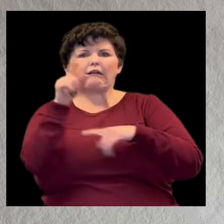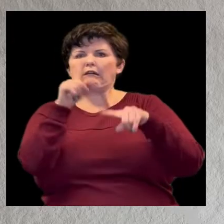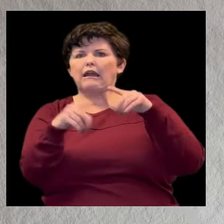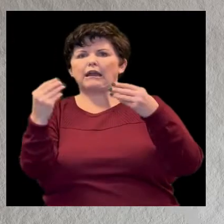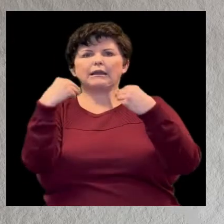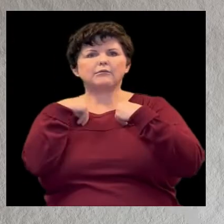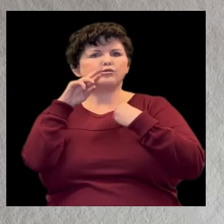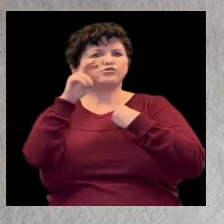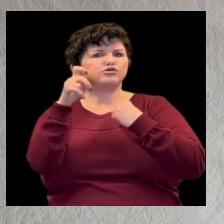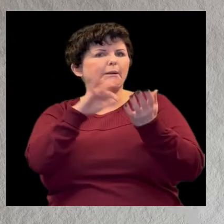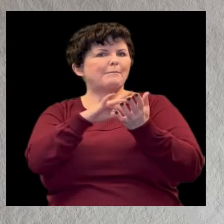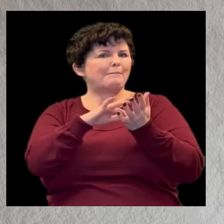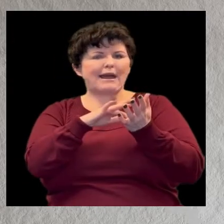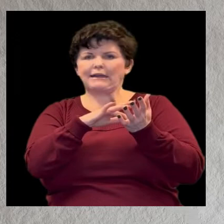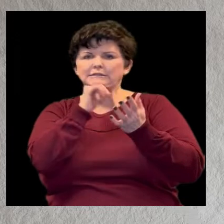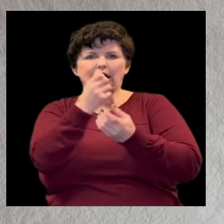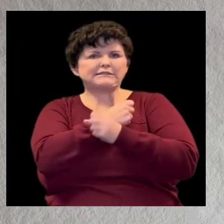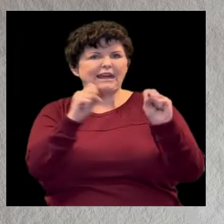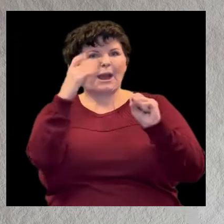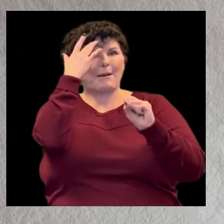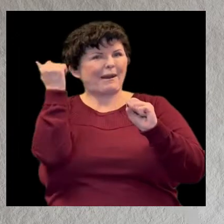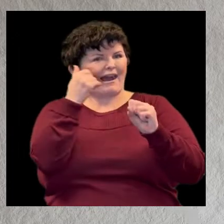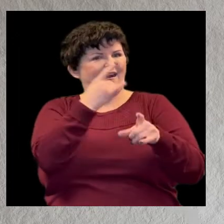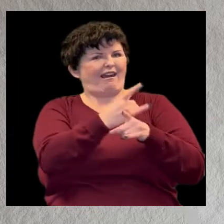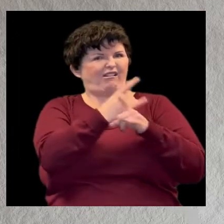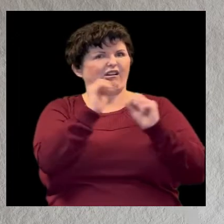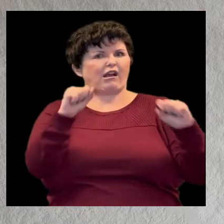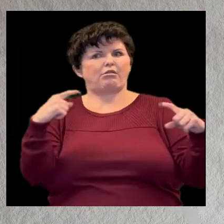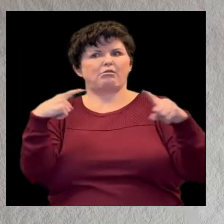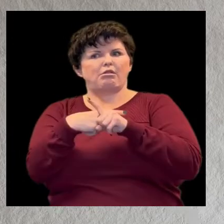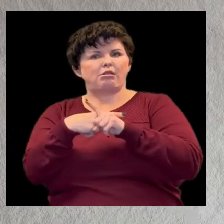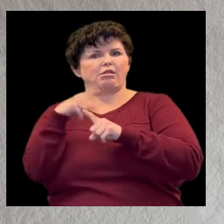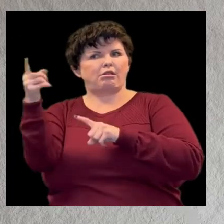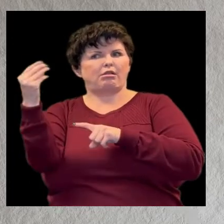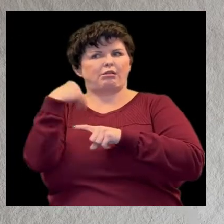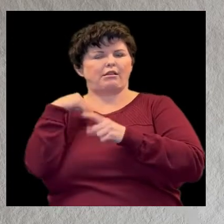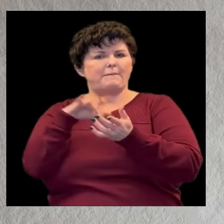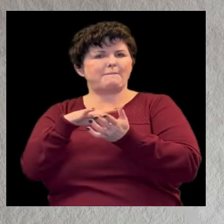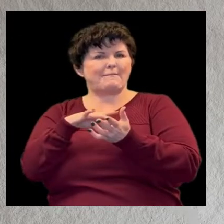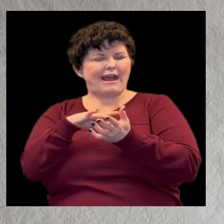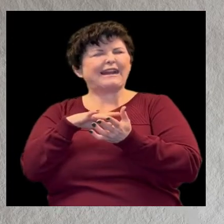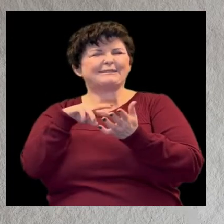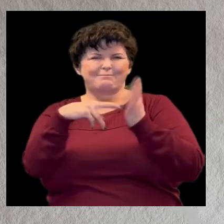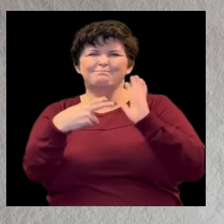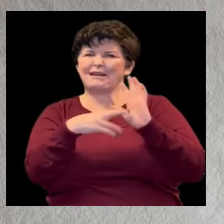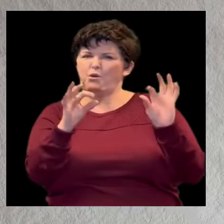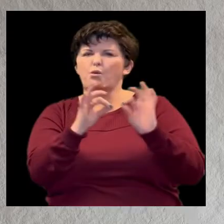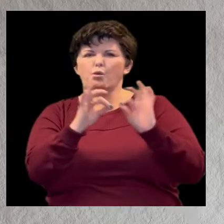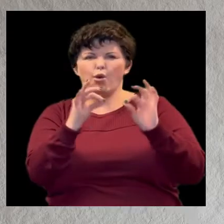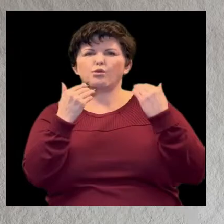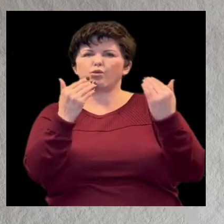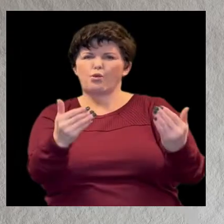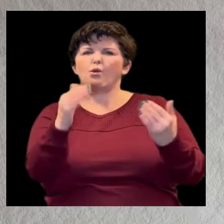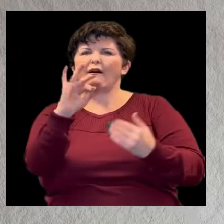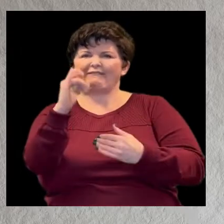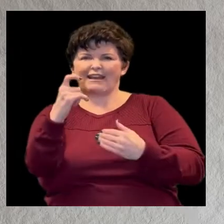medication safely, since alcohol could affect that. So this was a problem worth fixing.